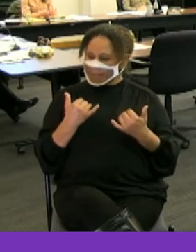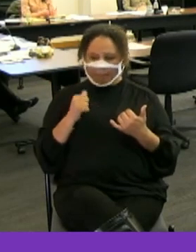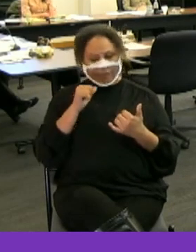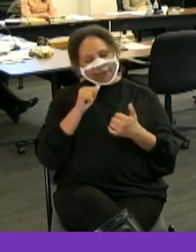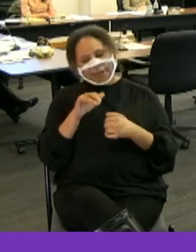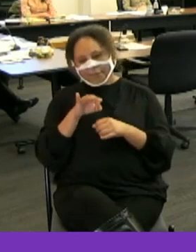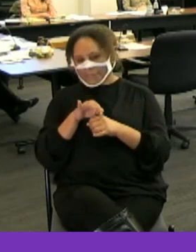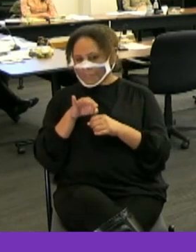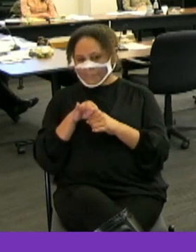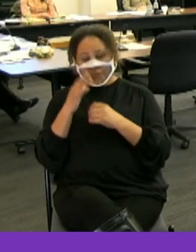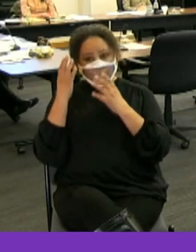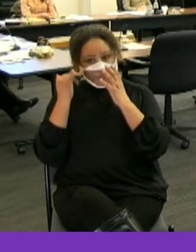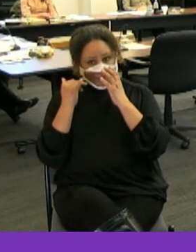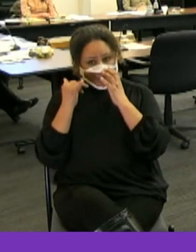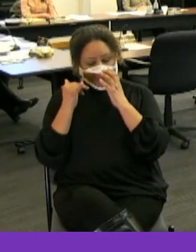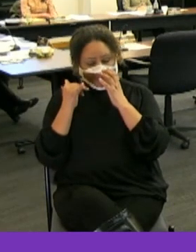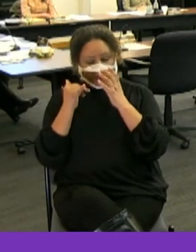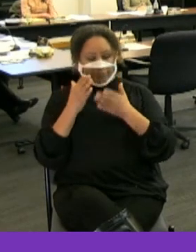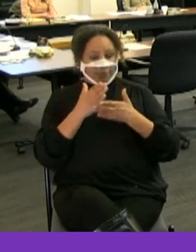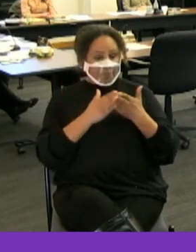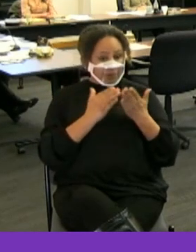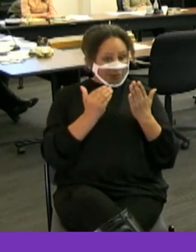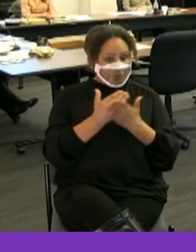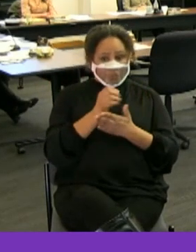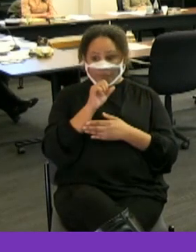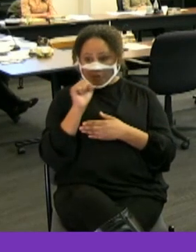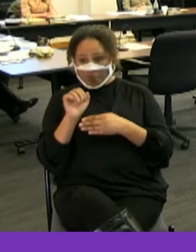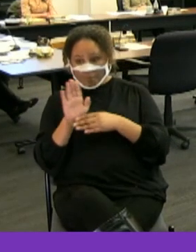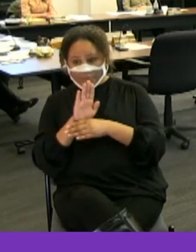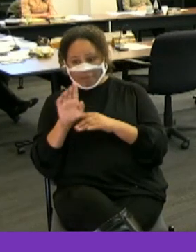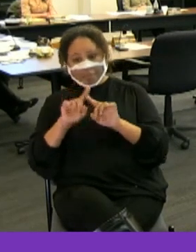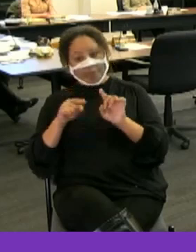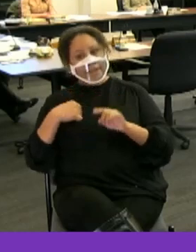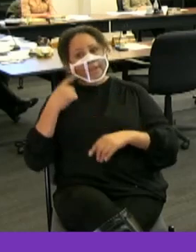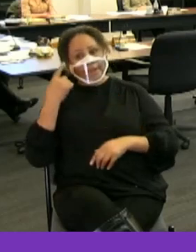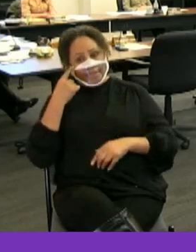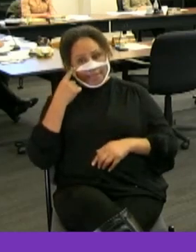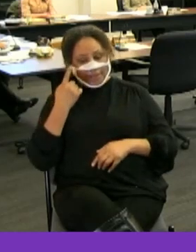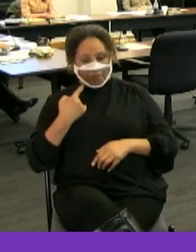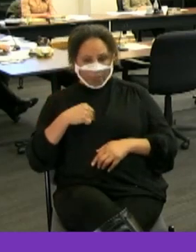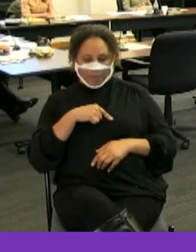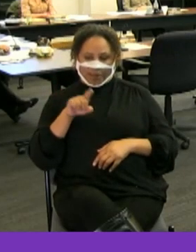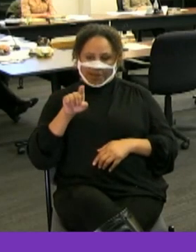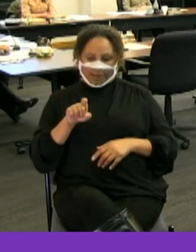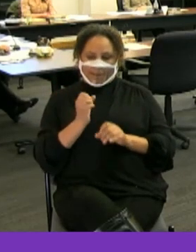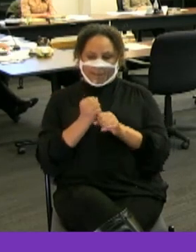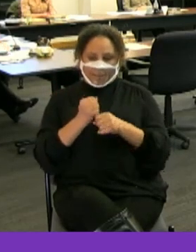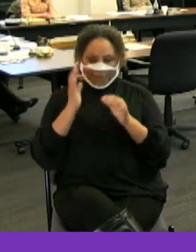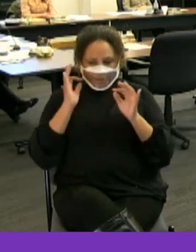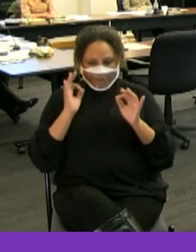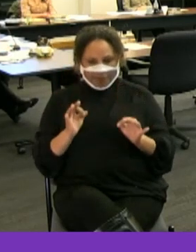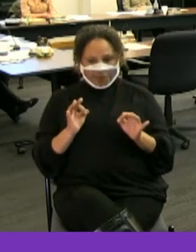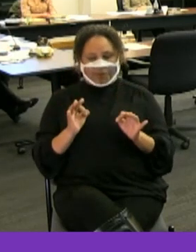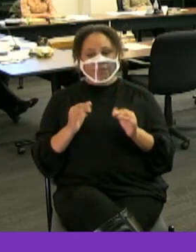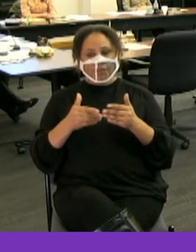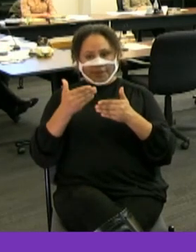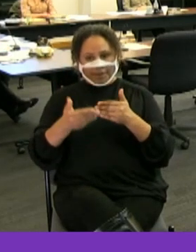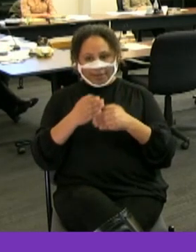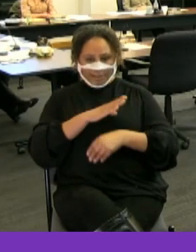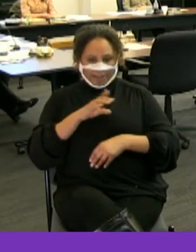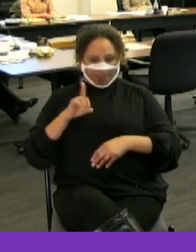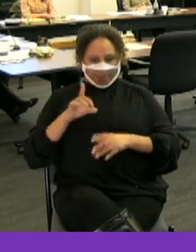because it's part of the new and old business, but I definitely think that we need to actually make a decision for next board